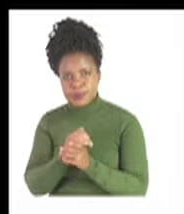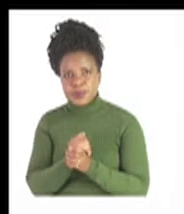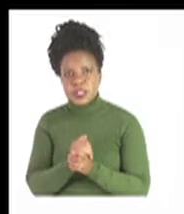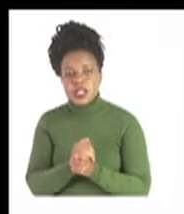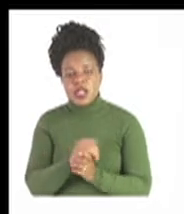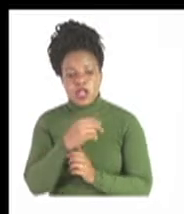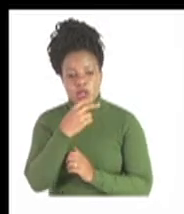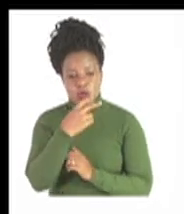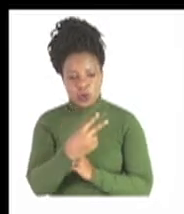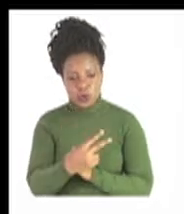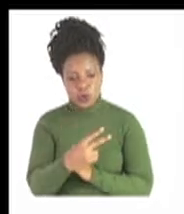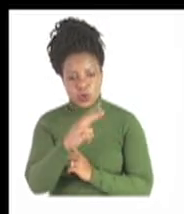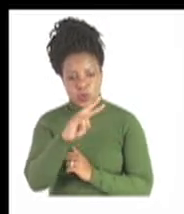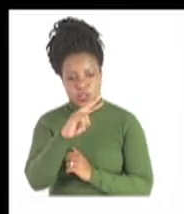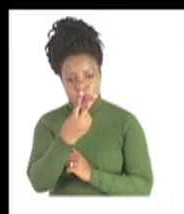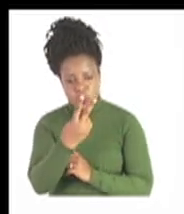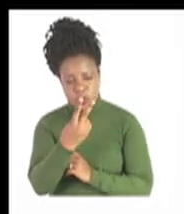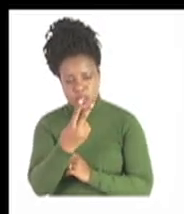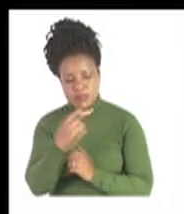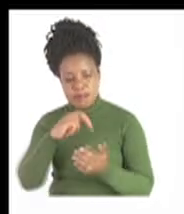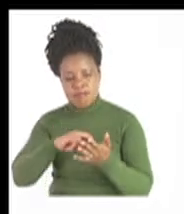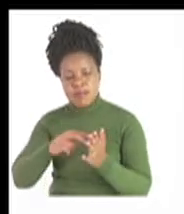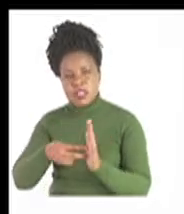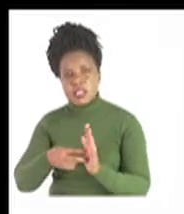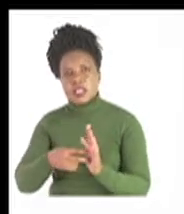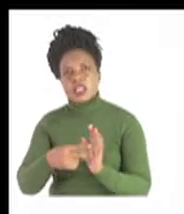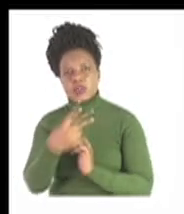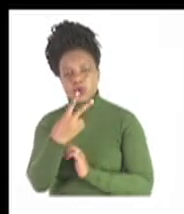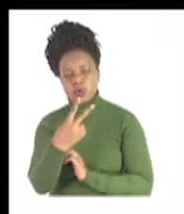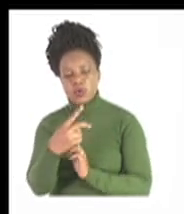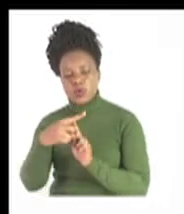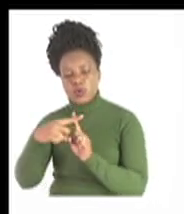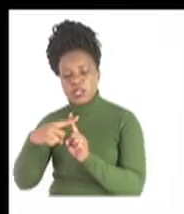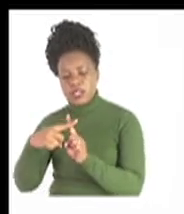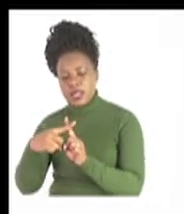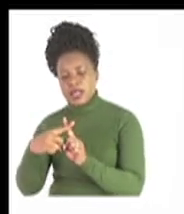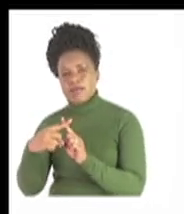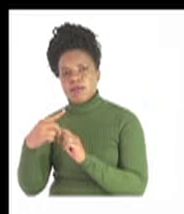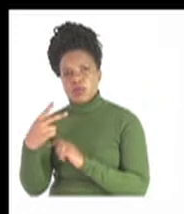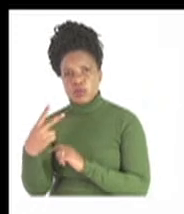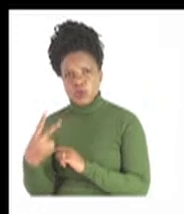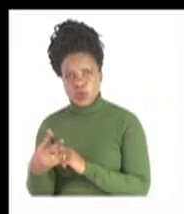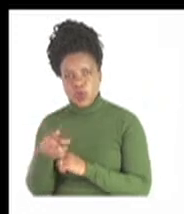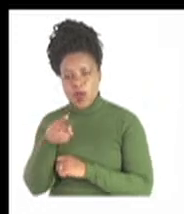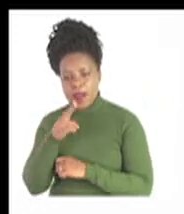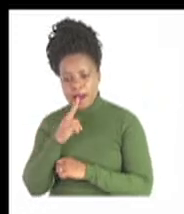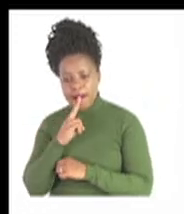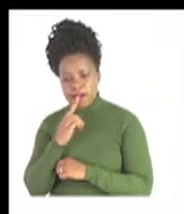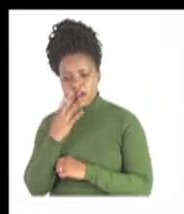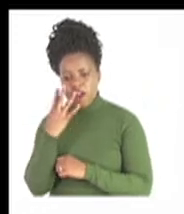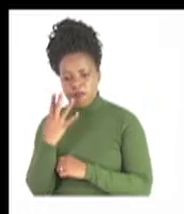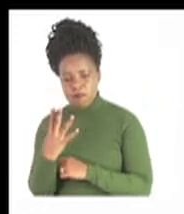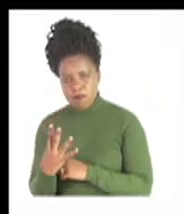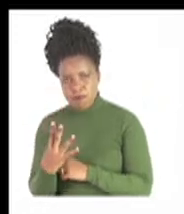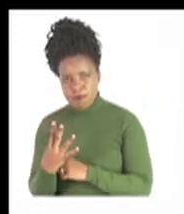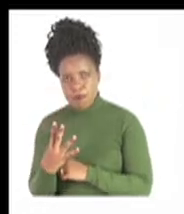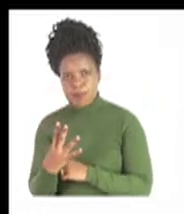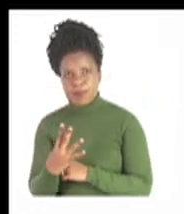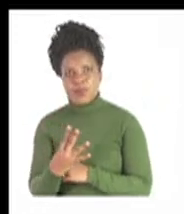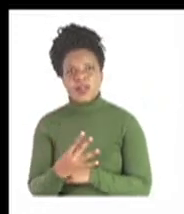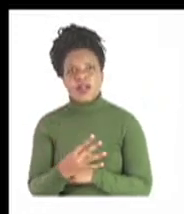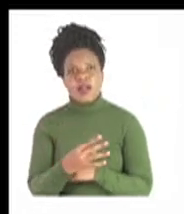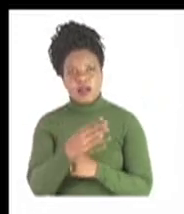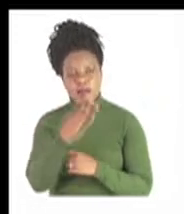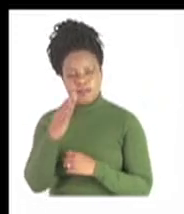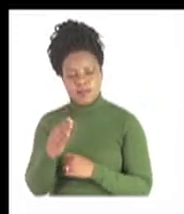squared, so it's 2 times 2 gives you 4. It goes with 3 squared, 3 times 3 gives you